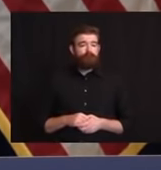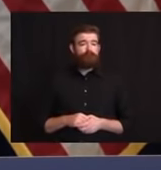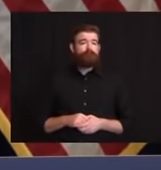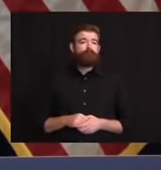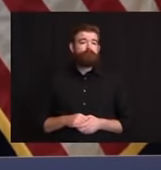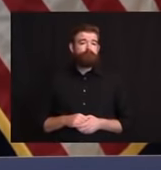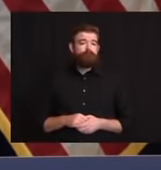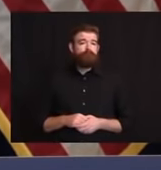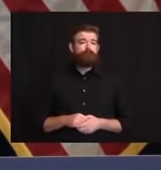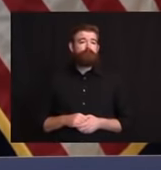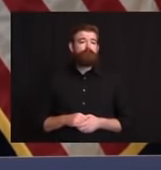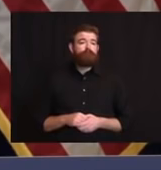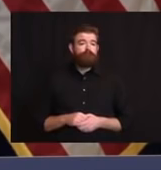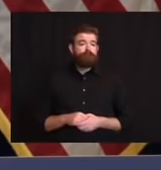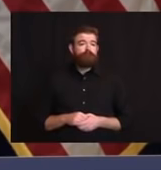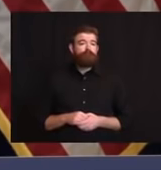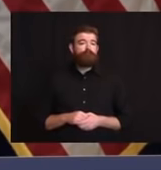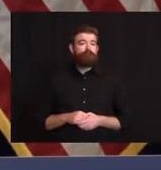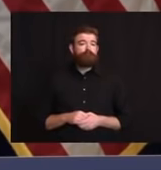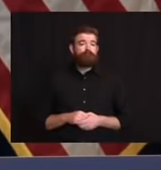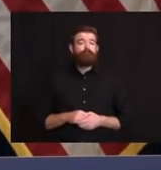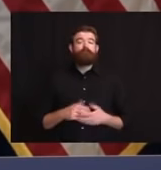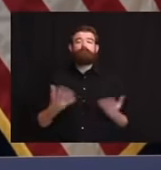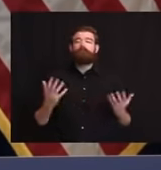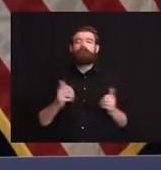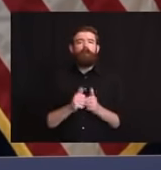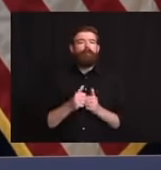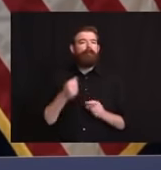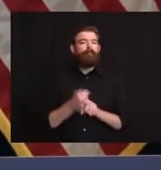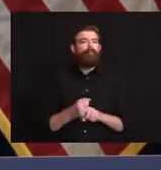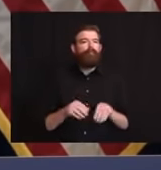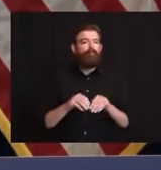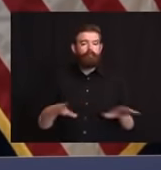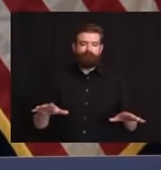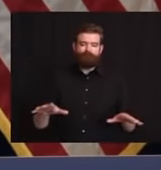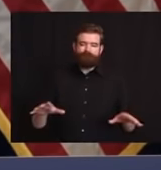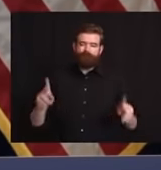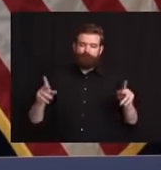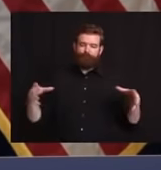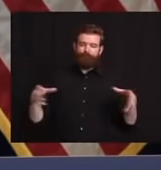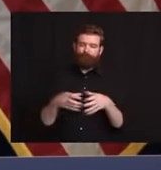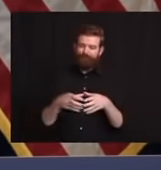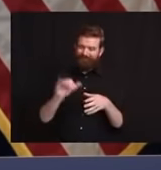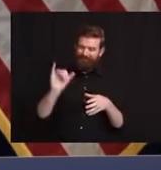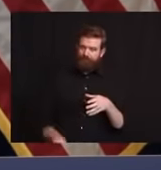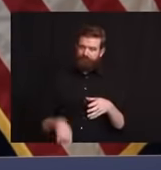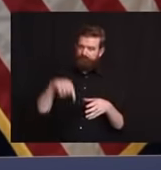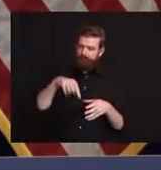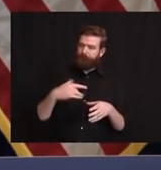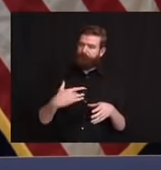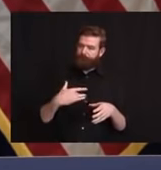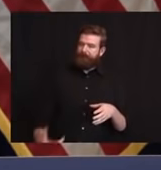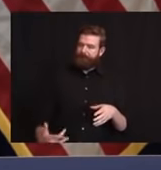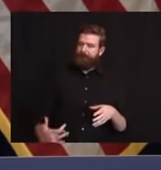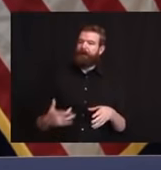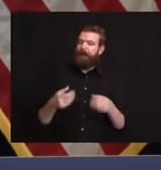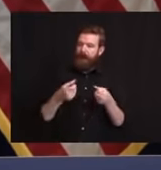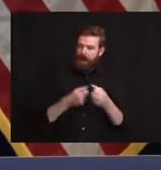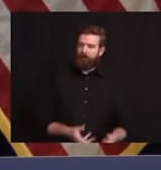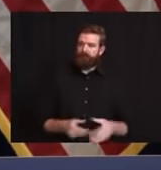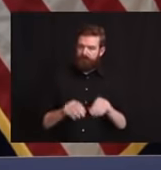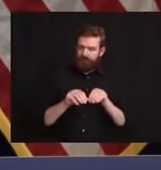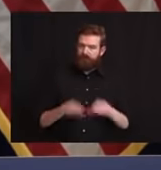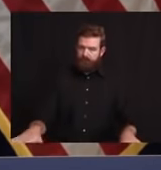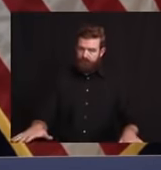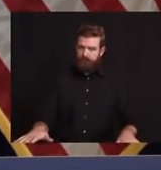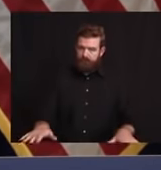A lot associated with gatherings, and it's a point to raise that you can definitely gather